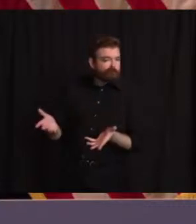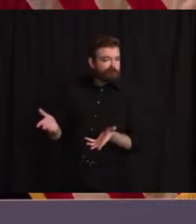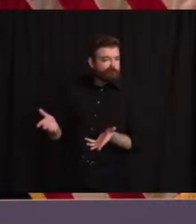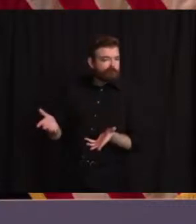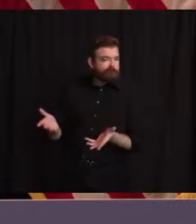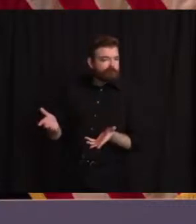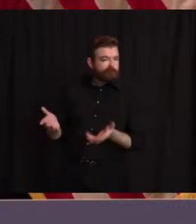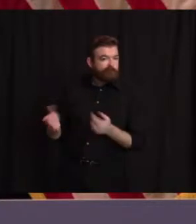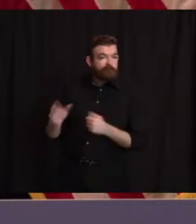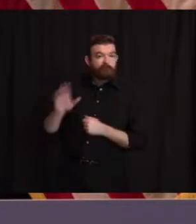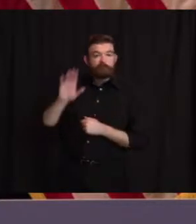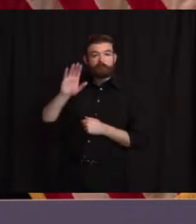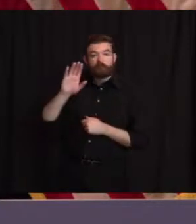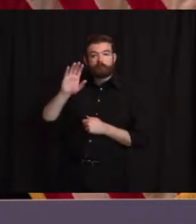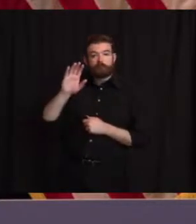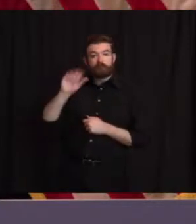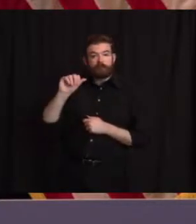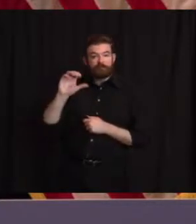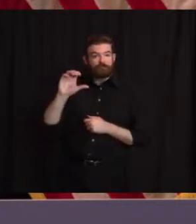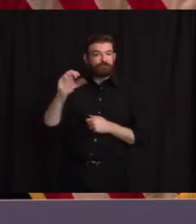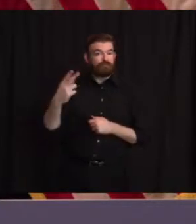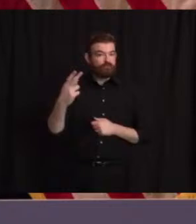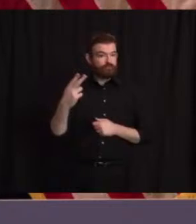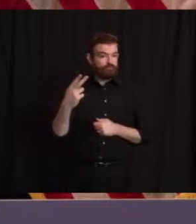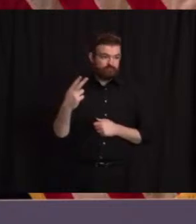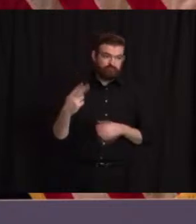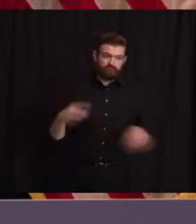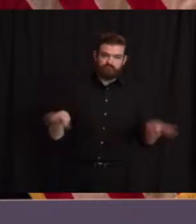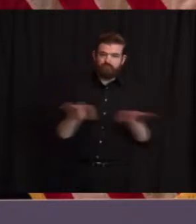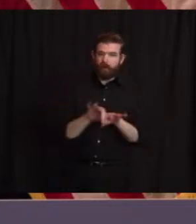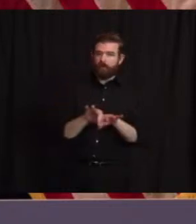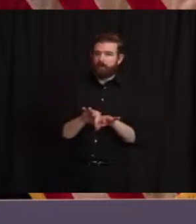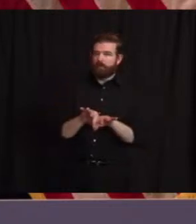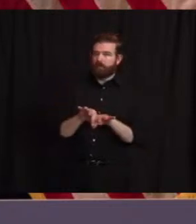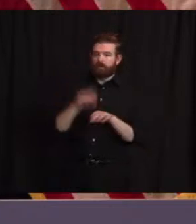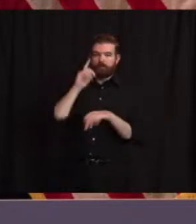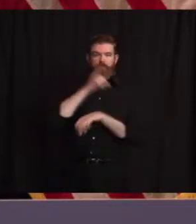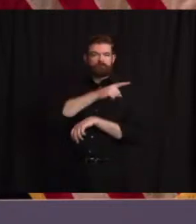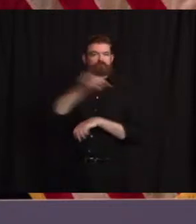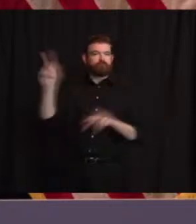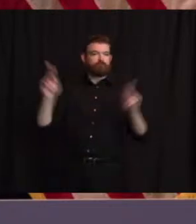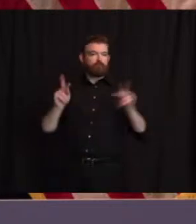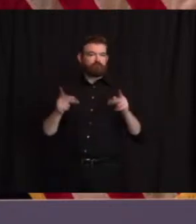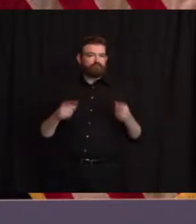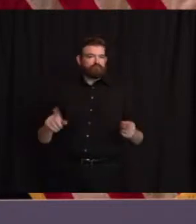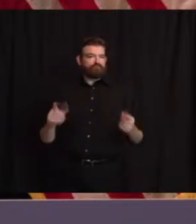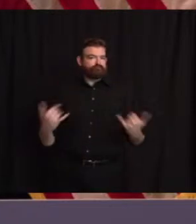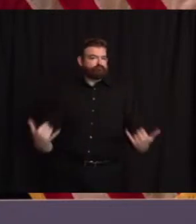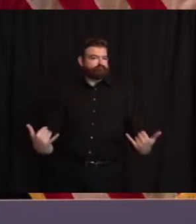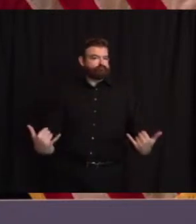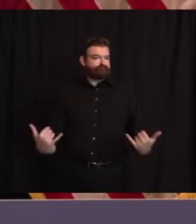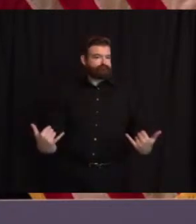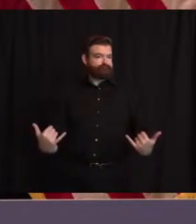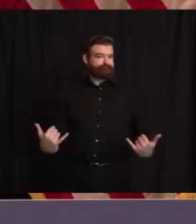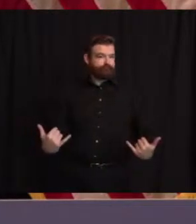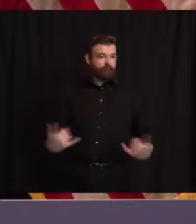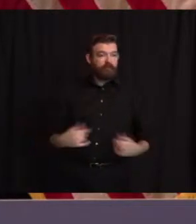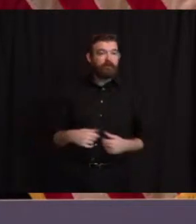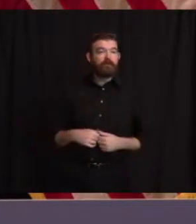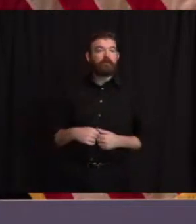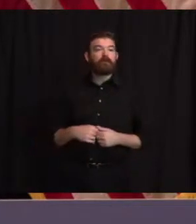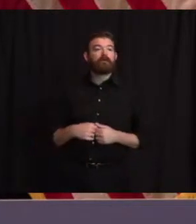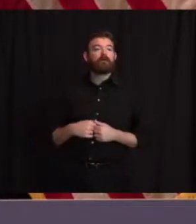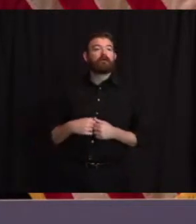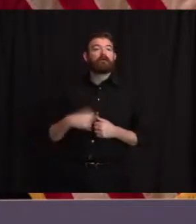them. What kind of timing are you looking at for reopening arcades, rides, and the boardwalk shops? Okay. And then one last